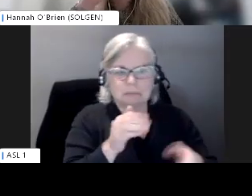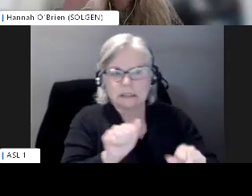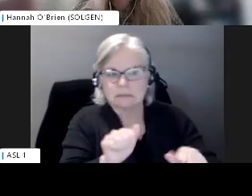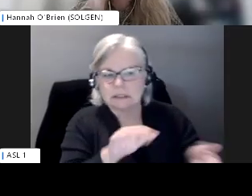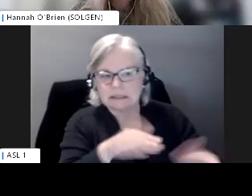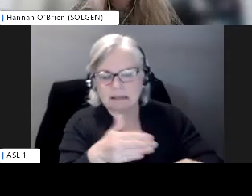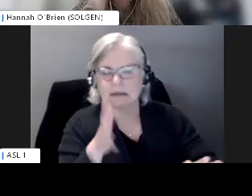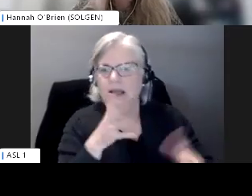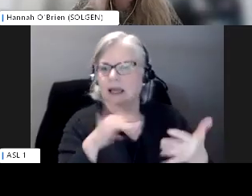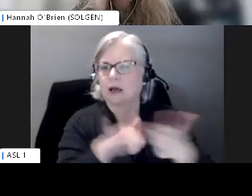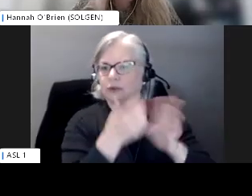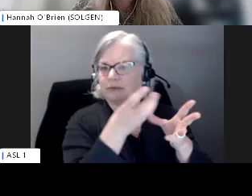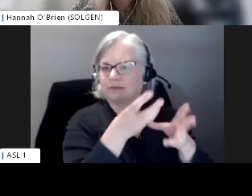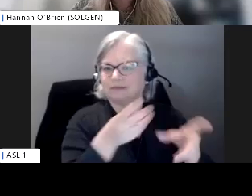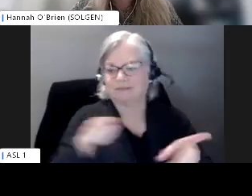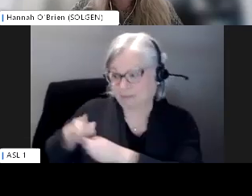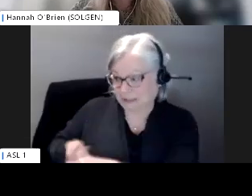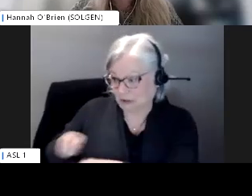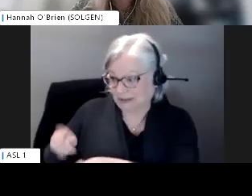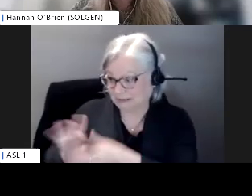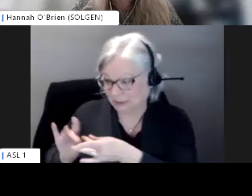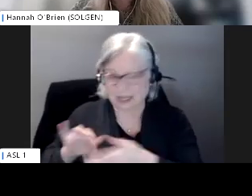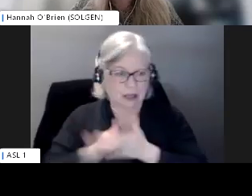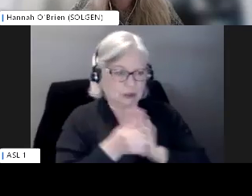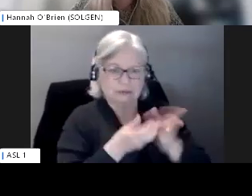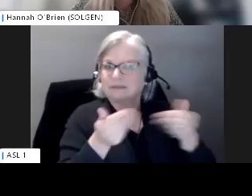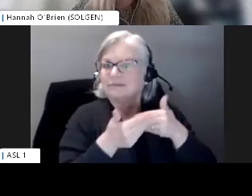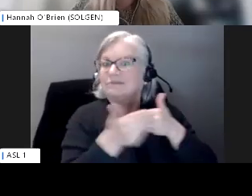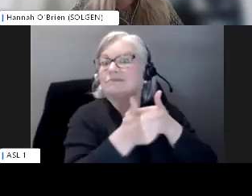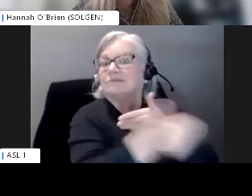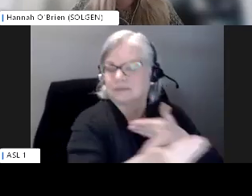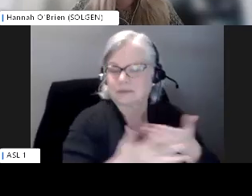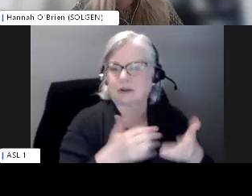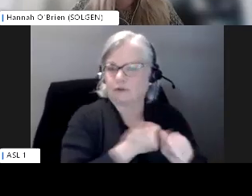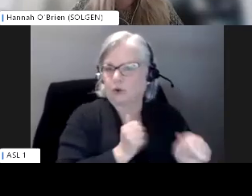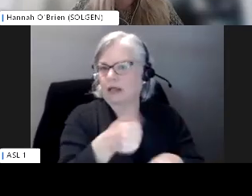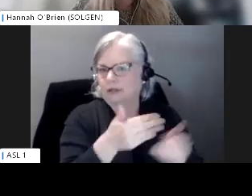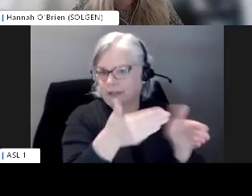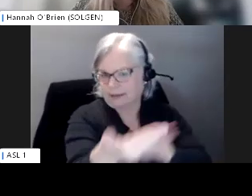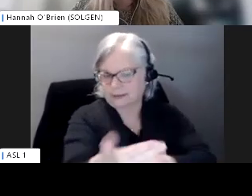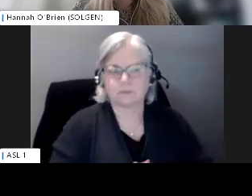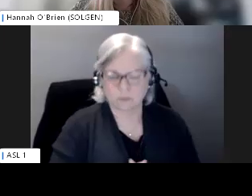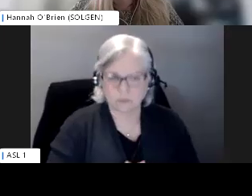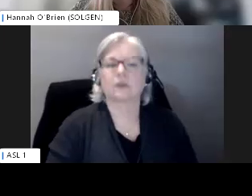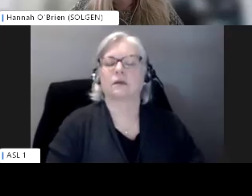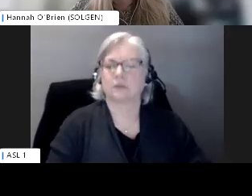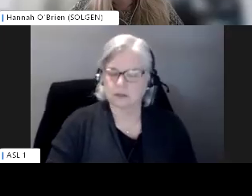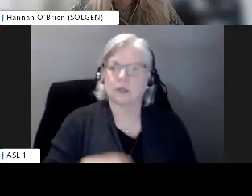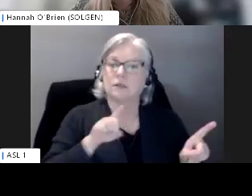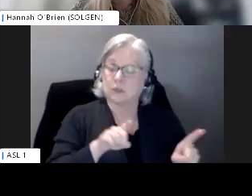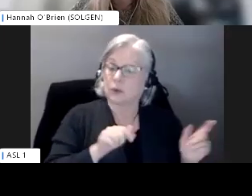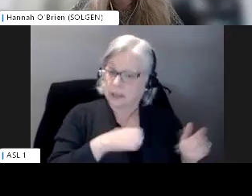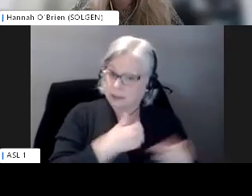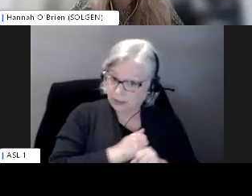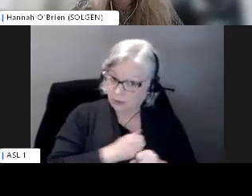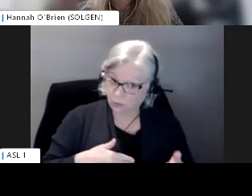the DVDRC, recipients of the inquest recommendations are asked to respond to the recommendations within